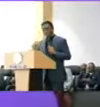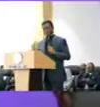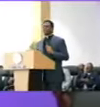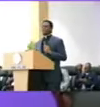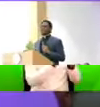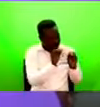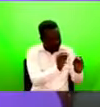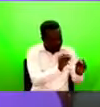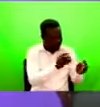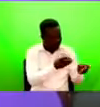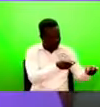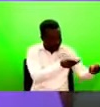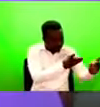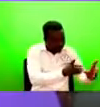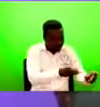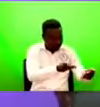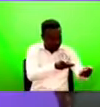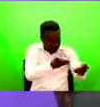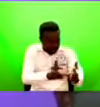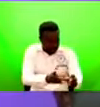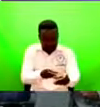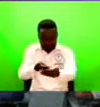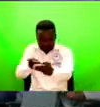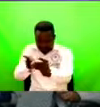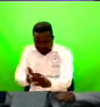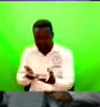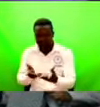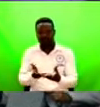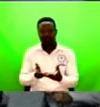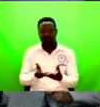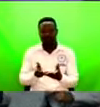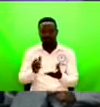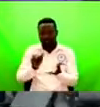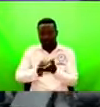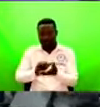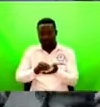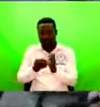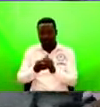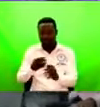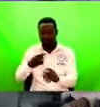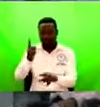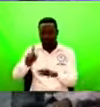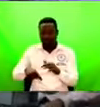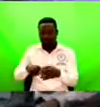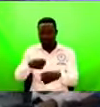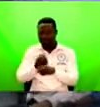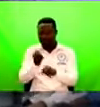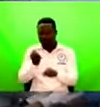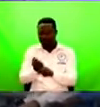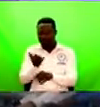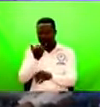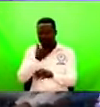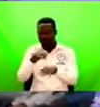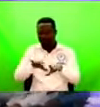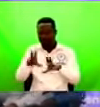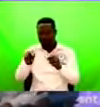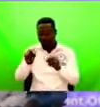If that is so, then we cannot be careless about it, because we need to disciple